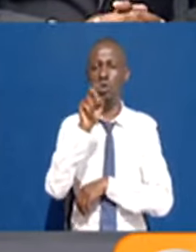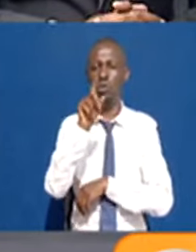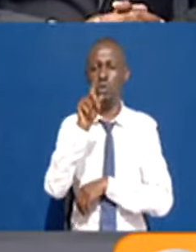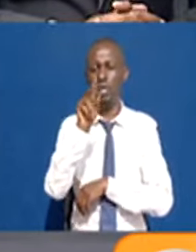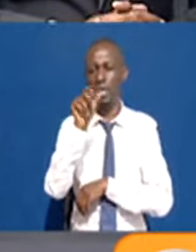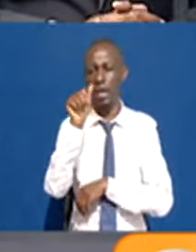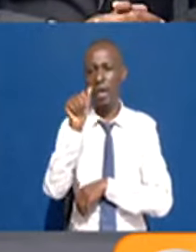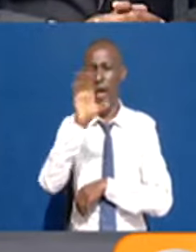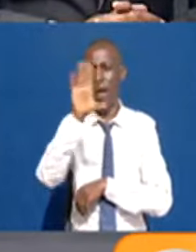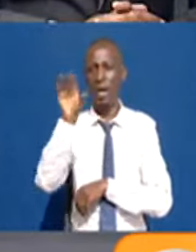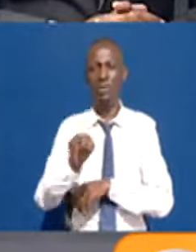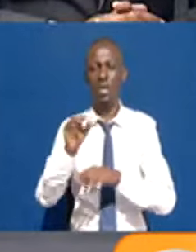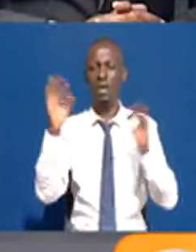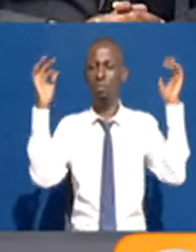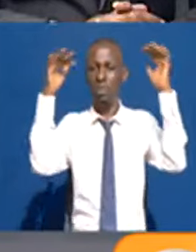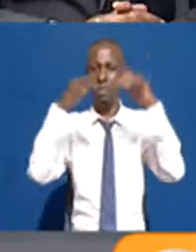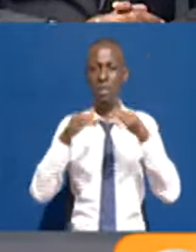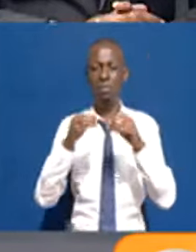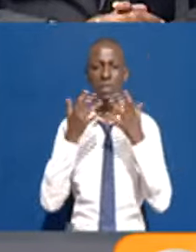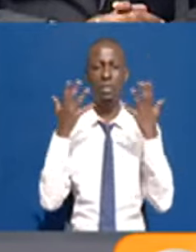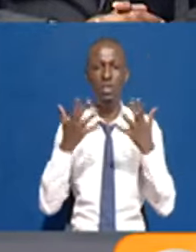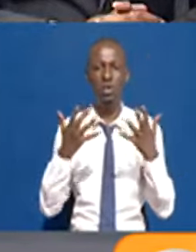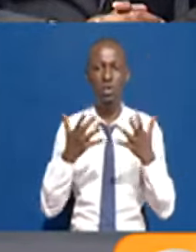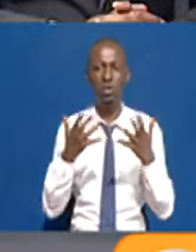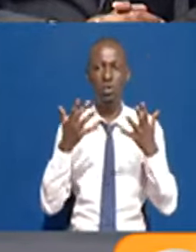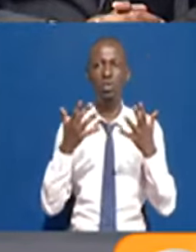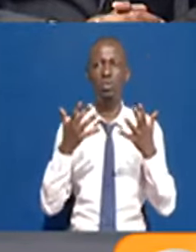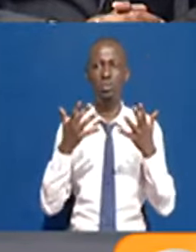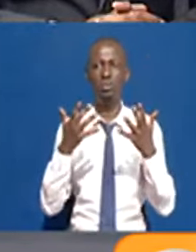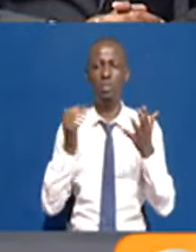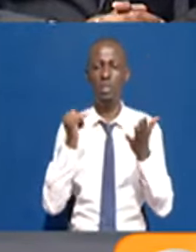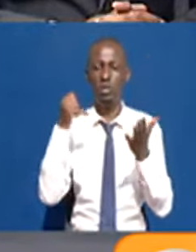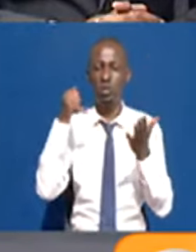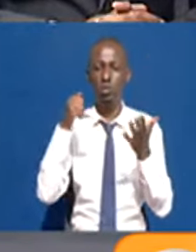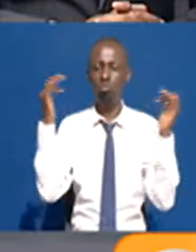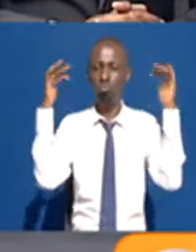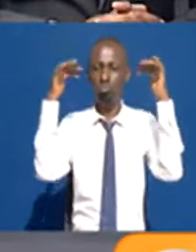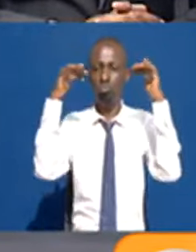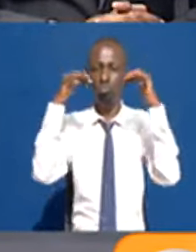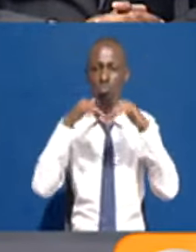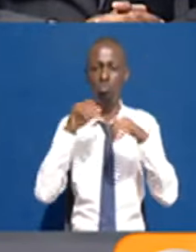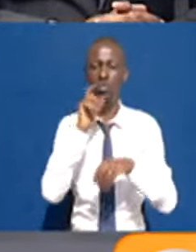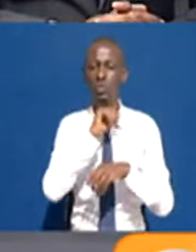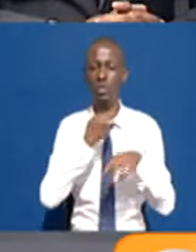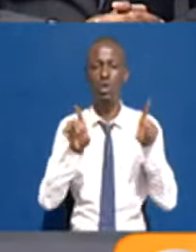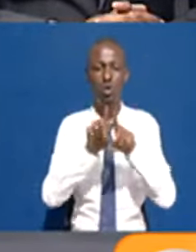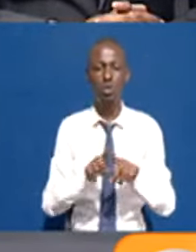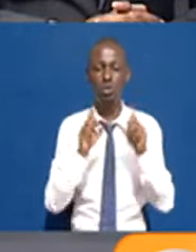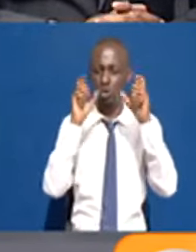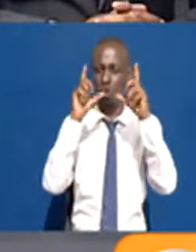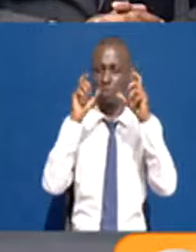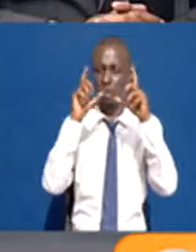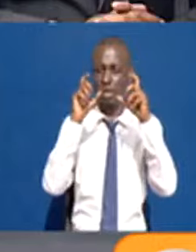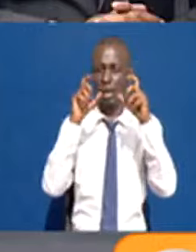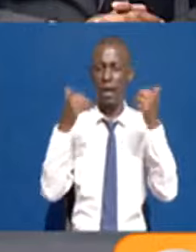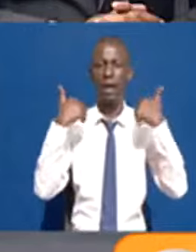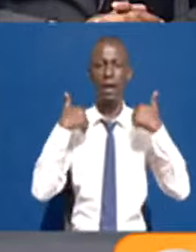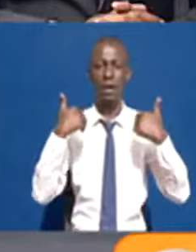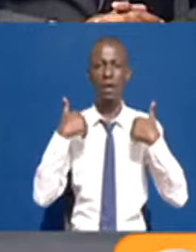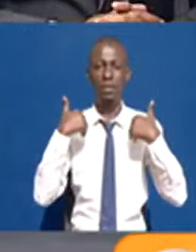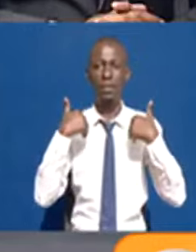Twitter accounts had updates of him in attendance of the summit, complete with photos. A summit that had apparently